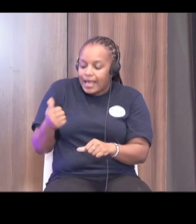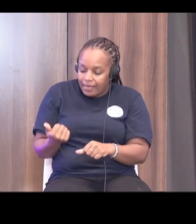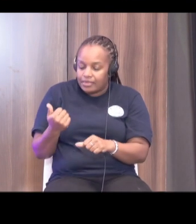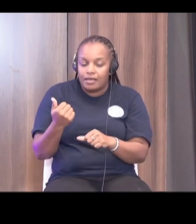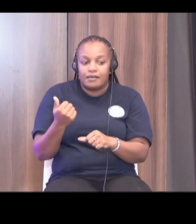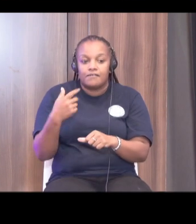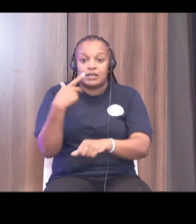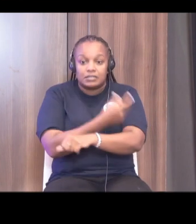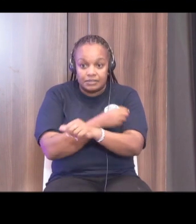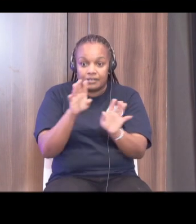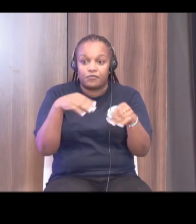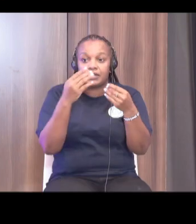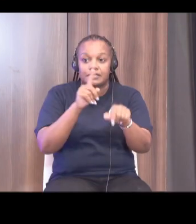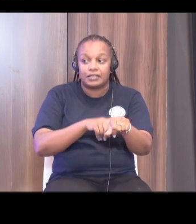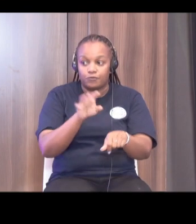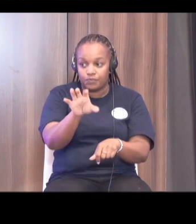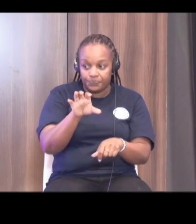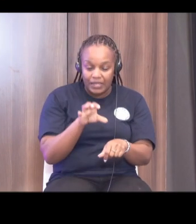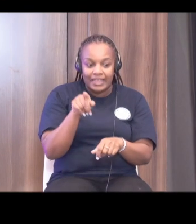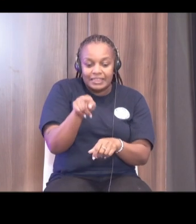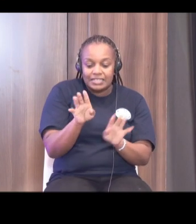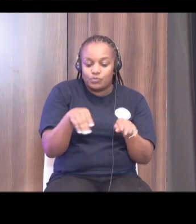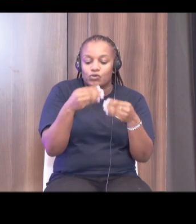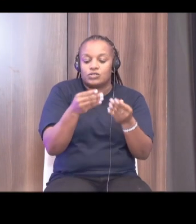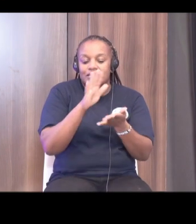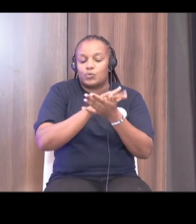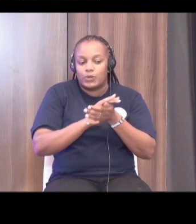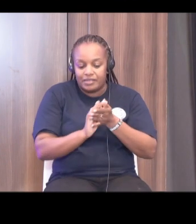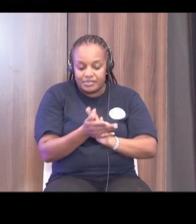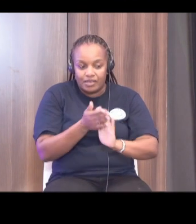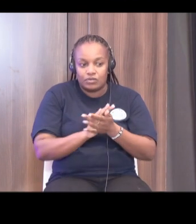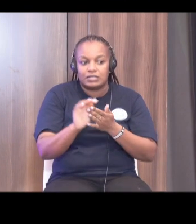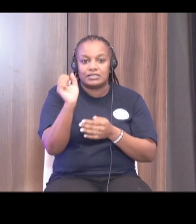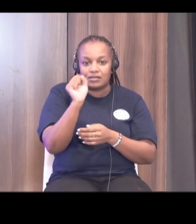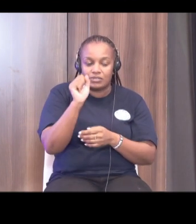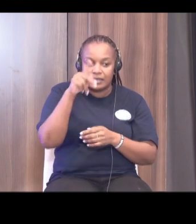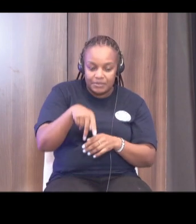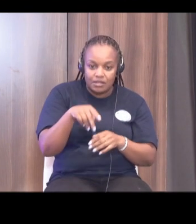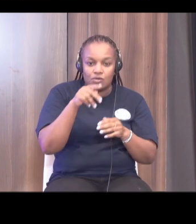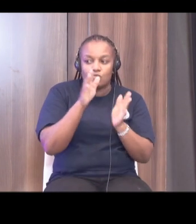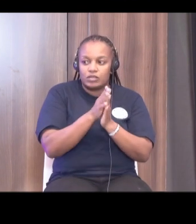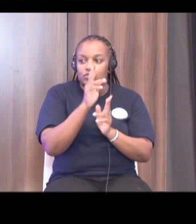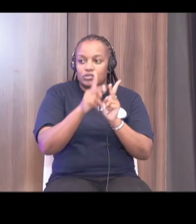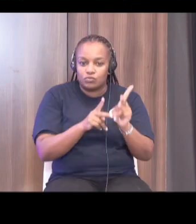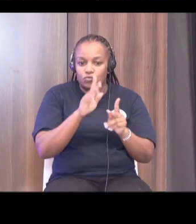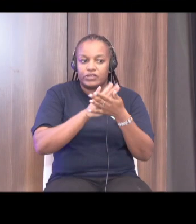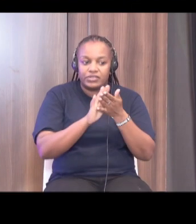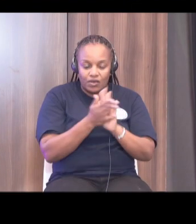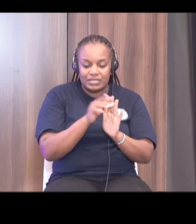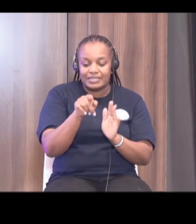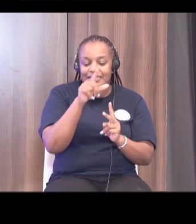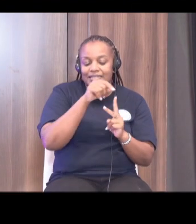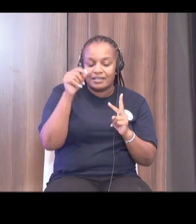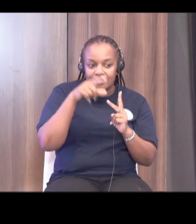pregnancy. The 20 microgram per dose without ALPO per serotype, so 120 total, without adjuvants, was selected for